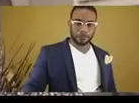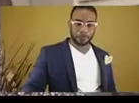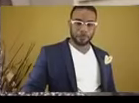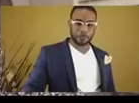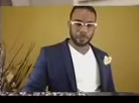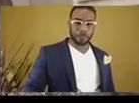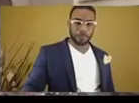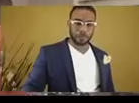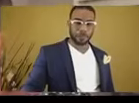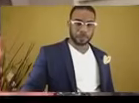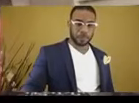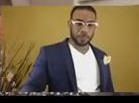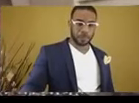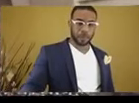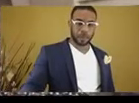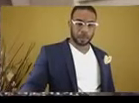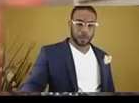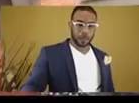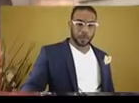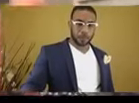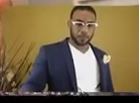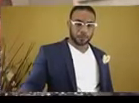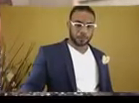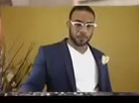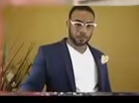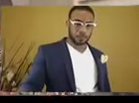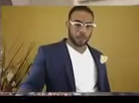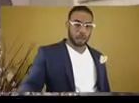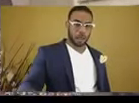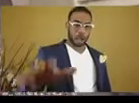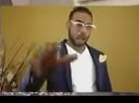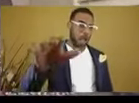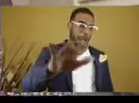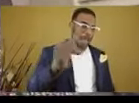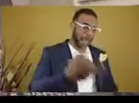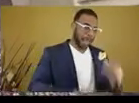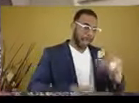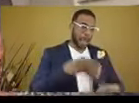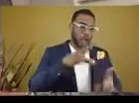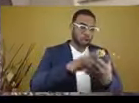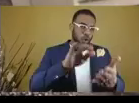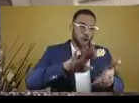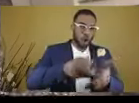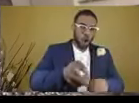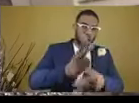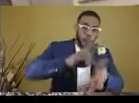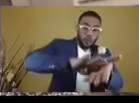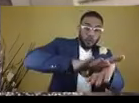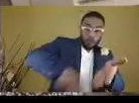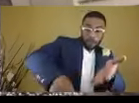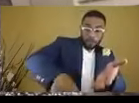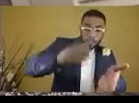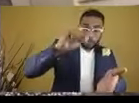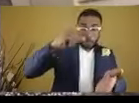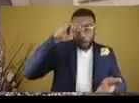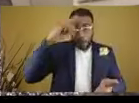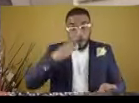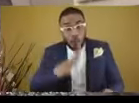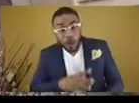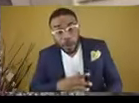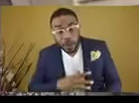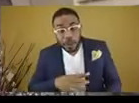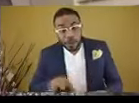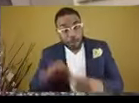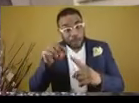And lastly, I'll add, I mean, there's so many more, but I will lastly add student loan forgiveness, that when we think about Black women in